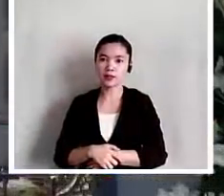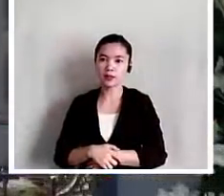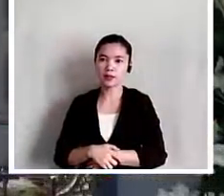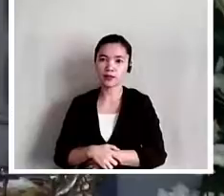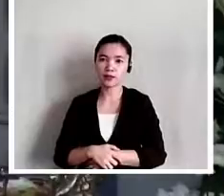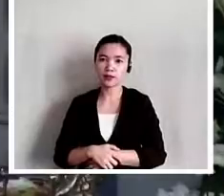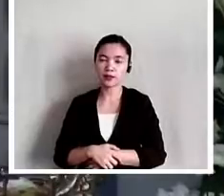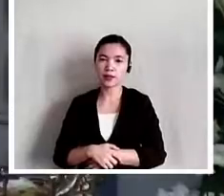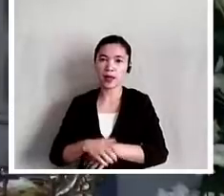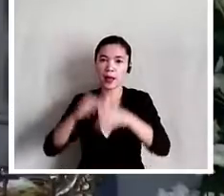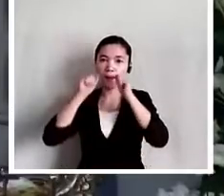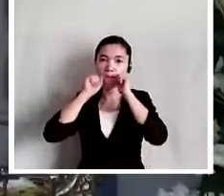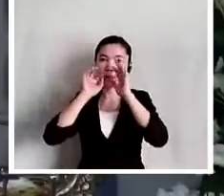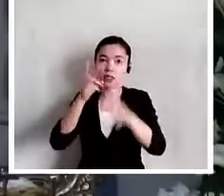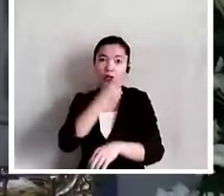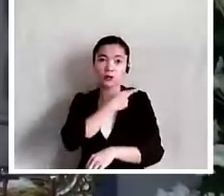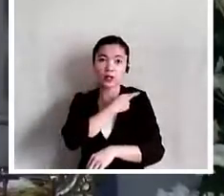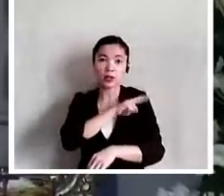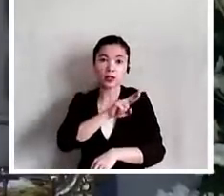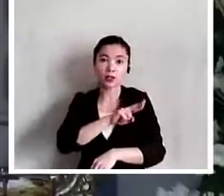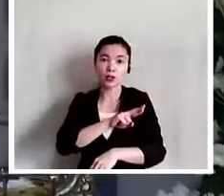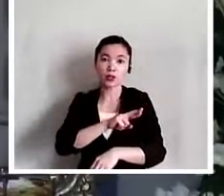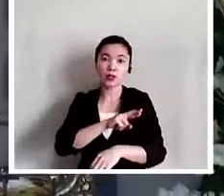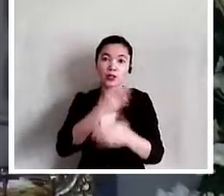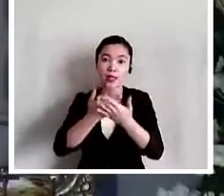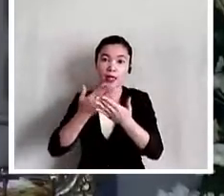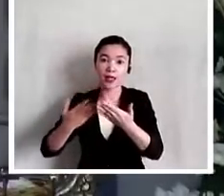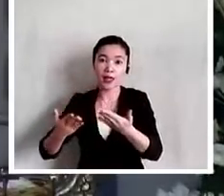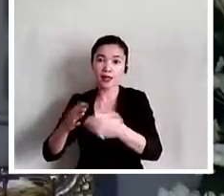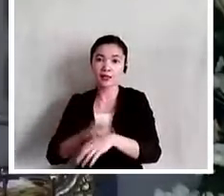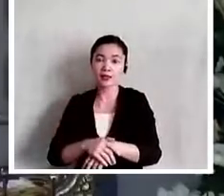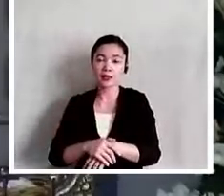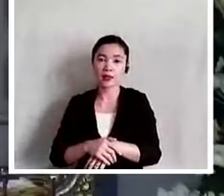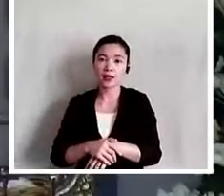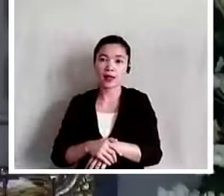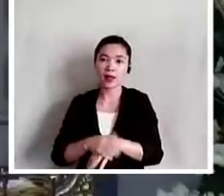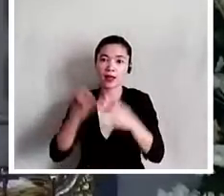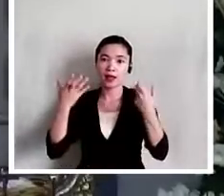Blessings of religious articles. Let us pray.